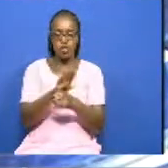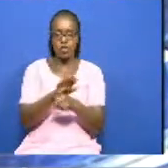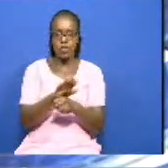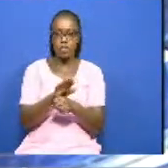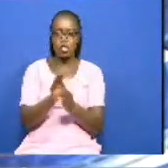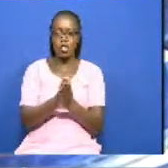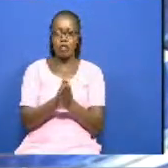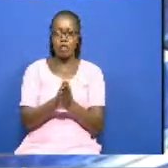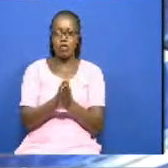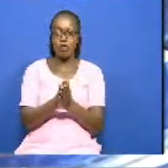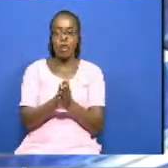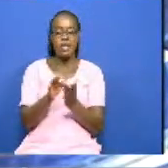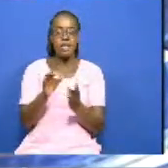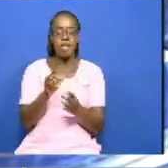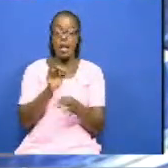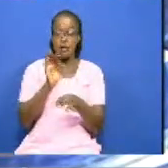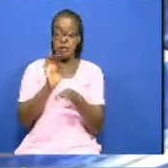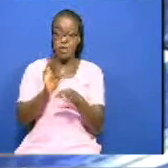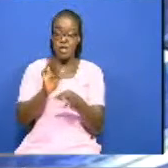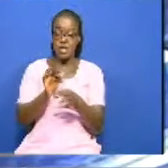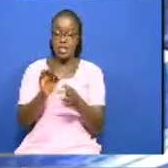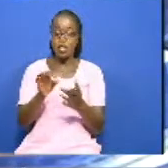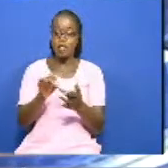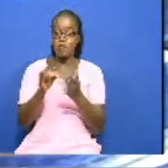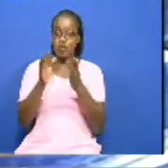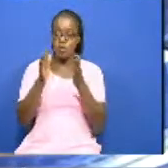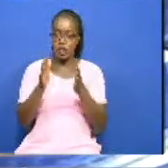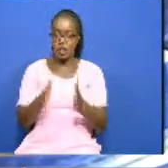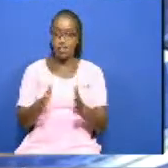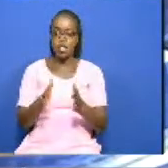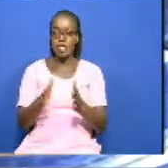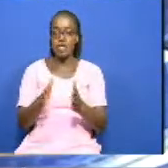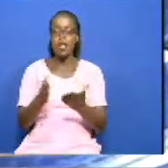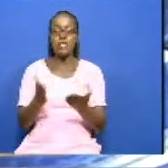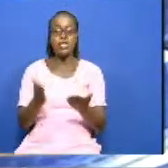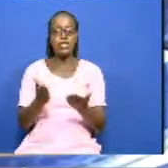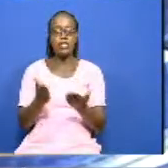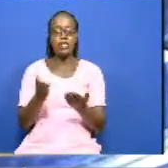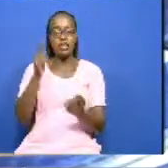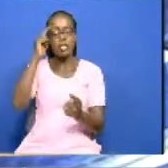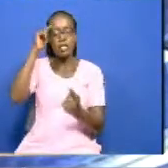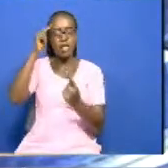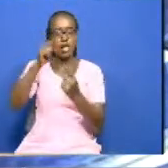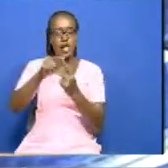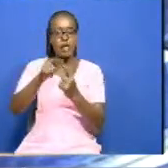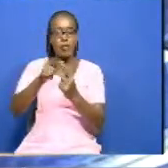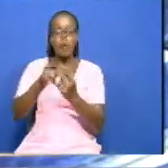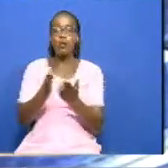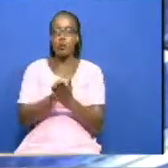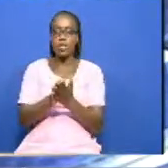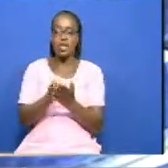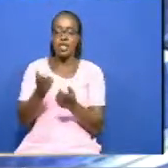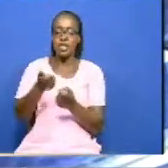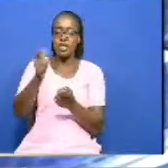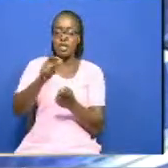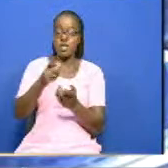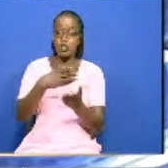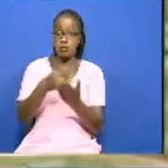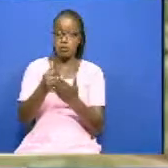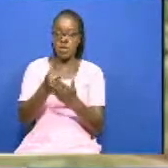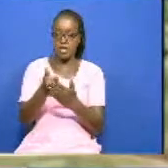bee specialist Dr. Temi Mutie said the move will increase productivity and profitability at grassroots level.